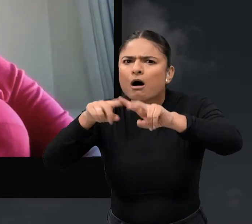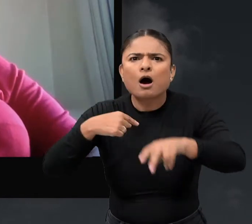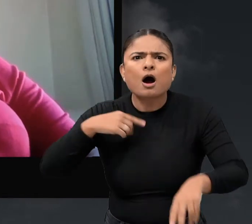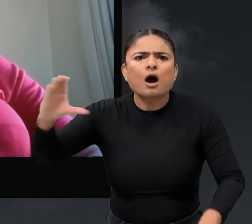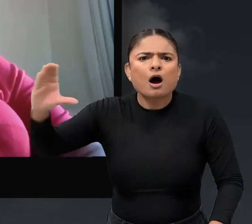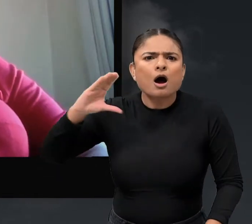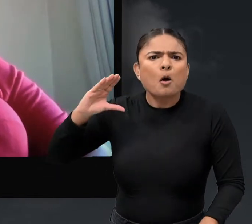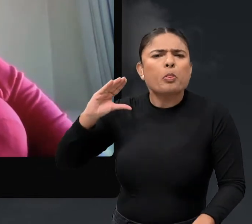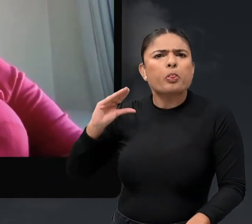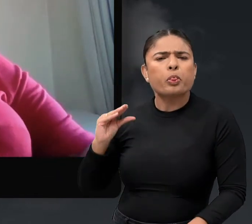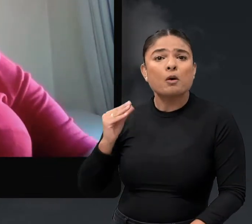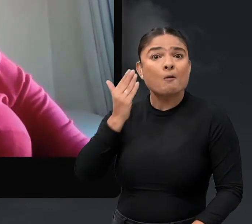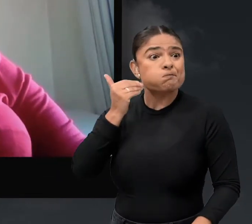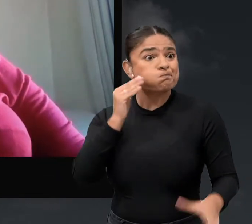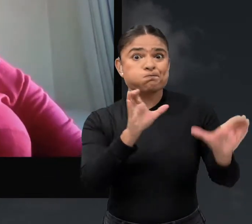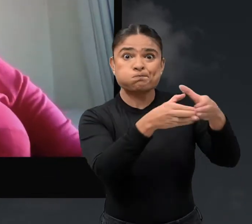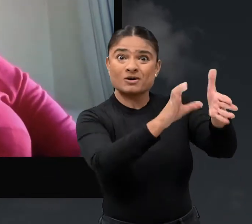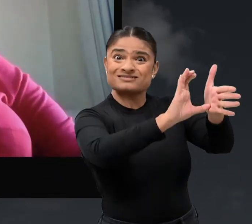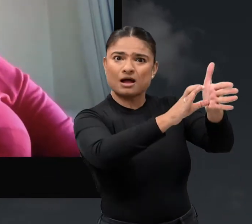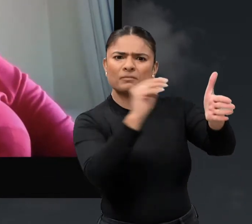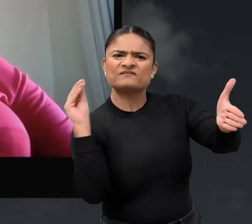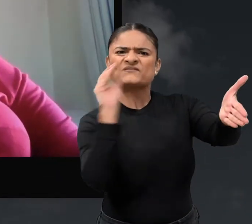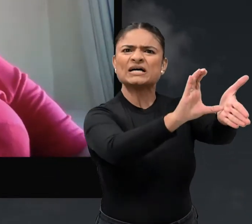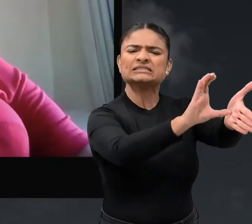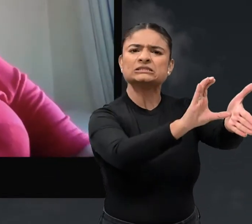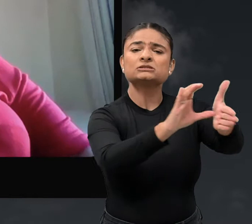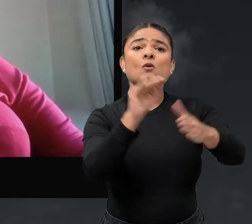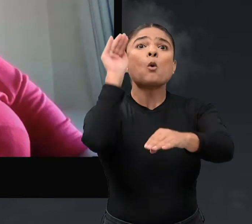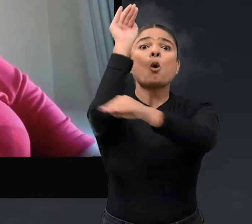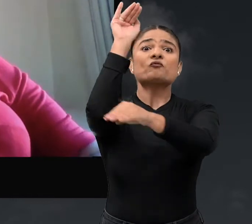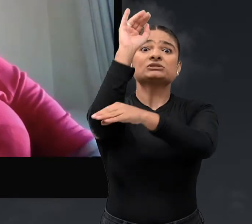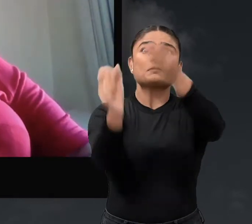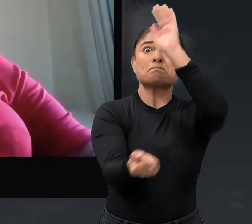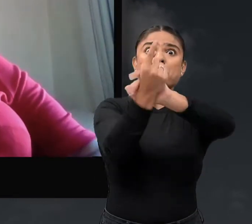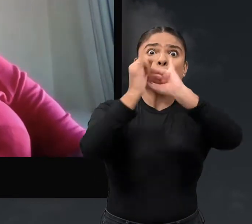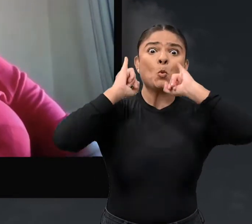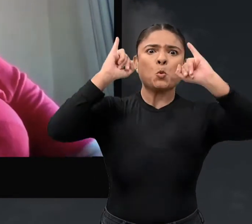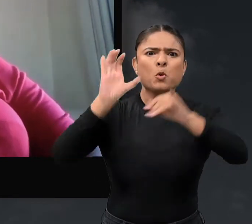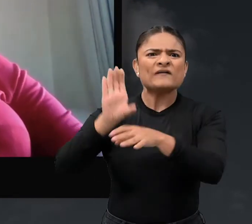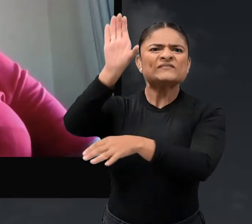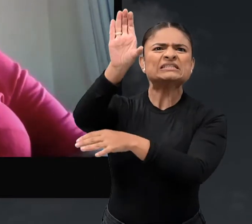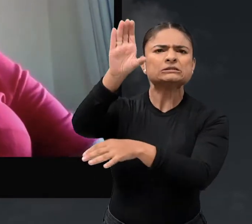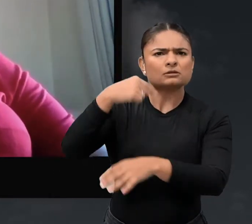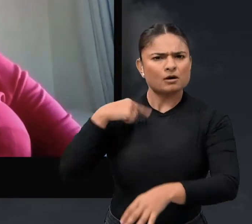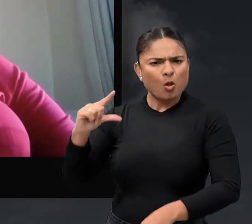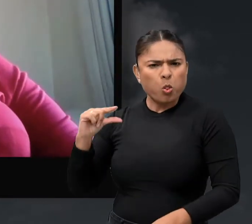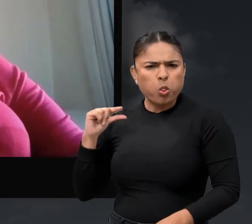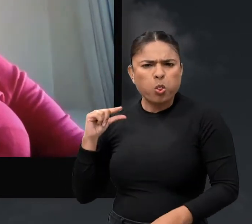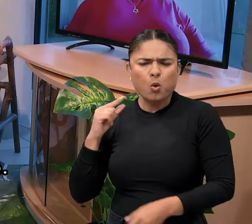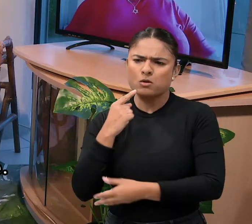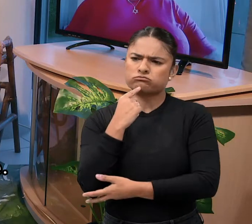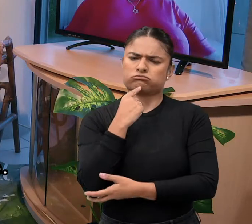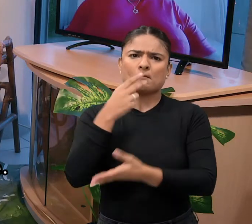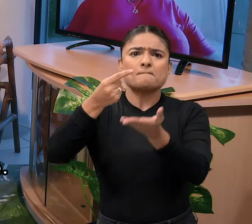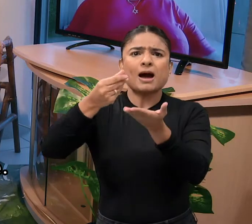so much less than white people in the same situation were paid out. Even foreigners that had accidents in our